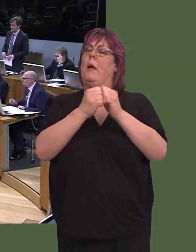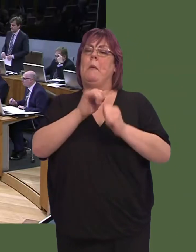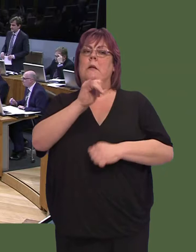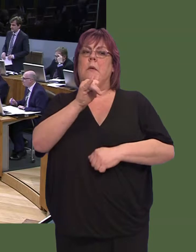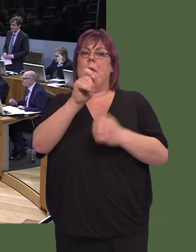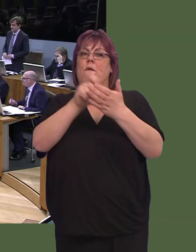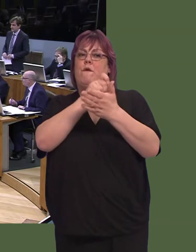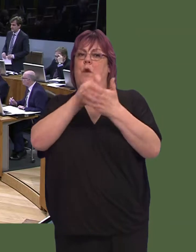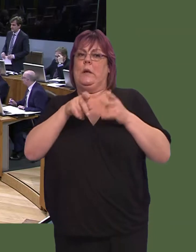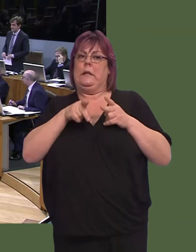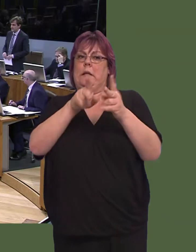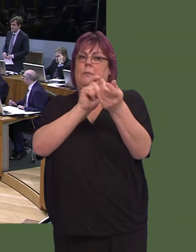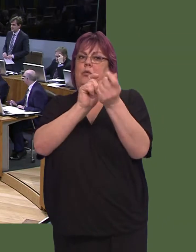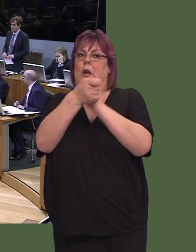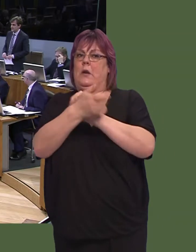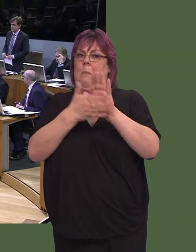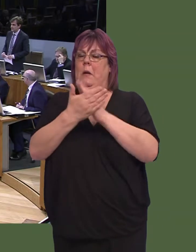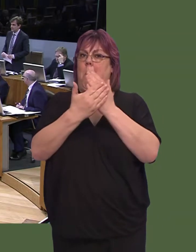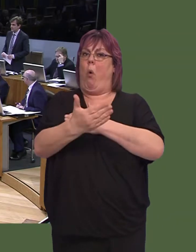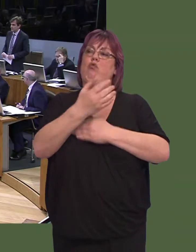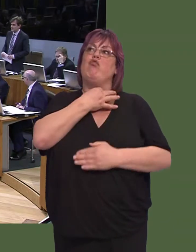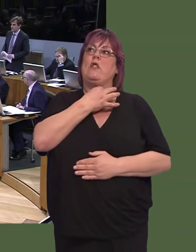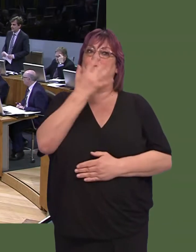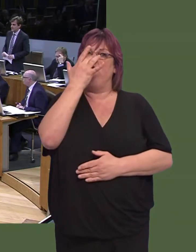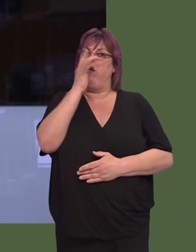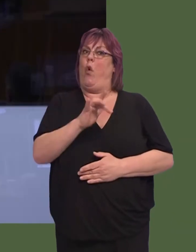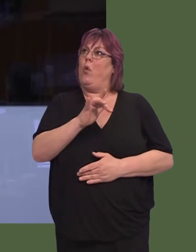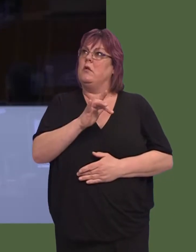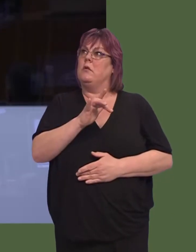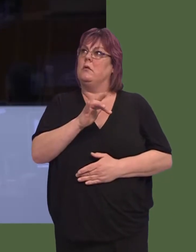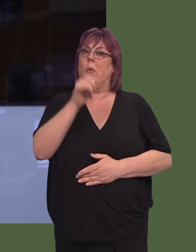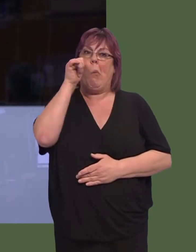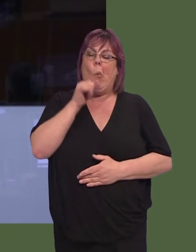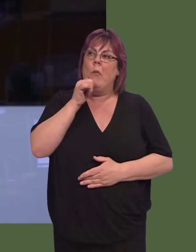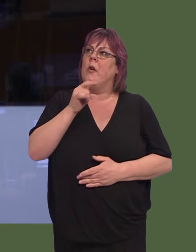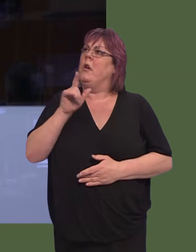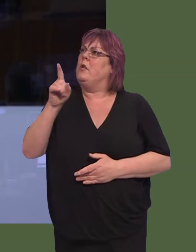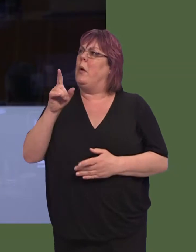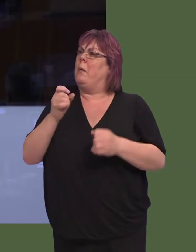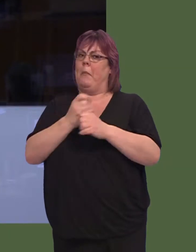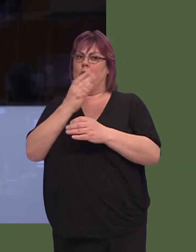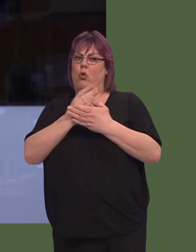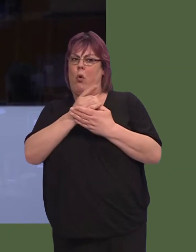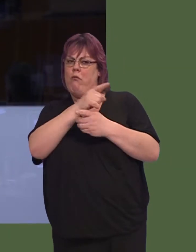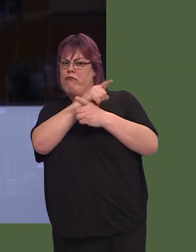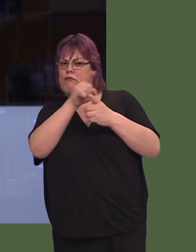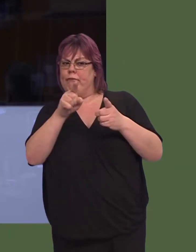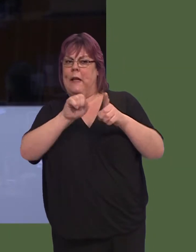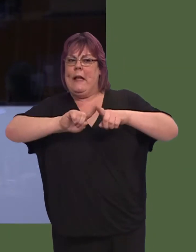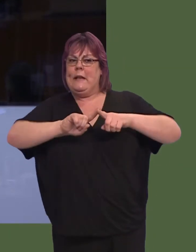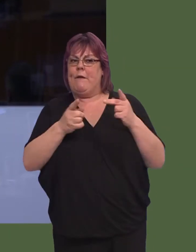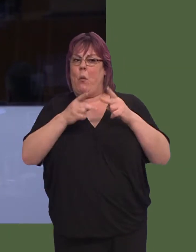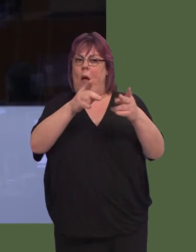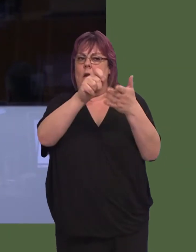voting systems, it does open up the possibility of greater fraud. So how are you going to make sure that the new